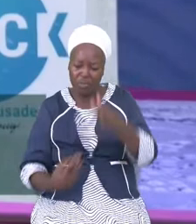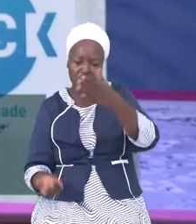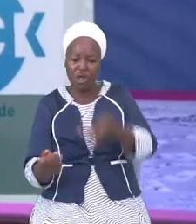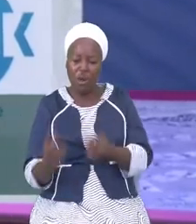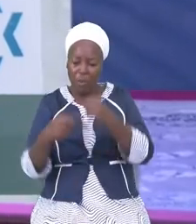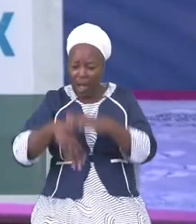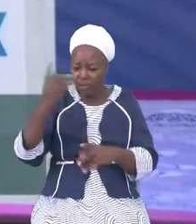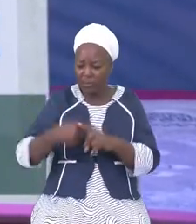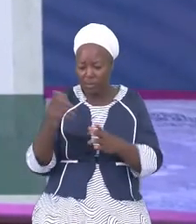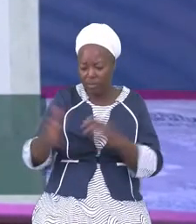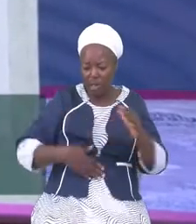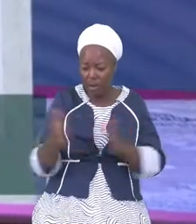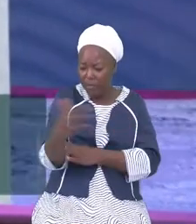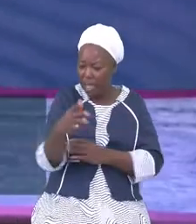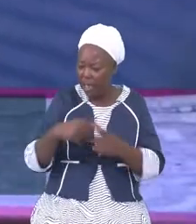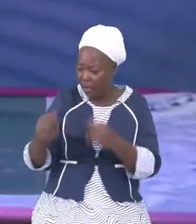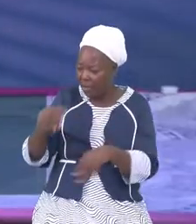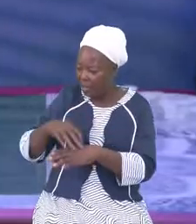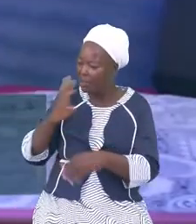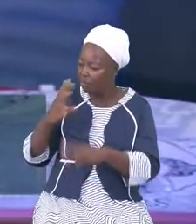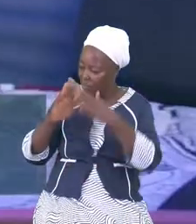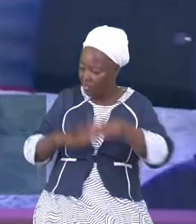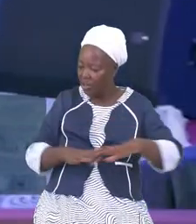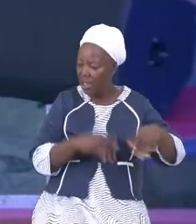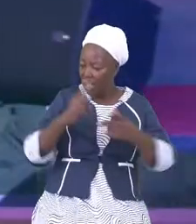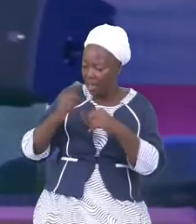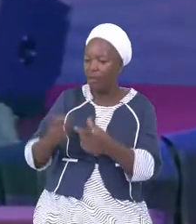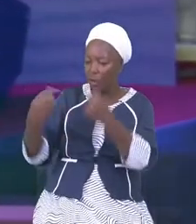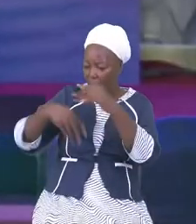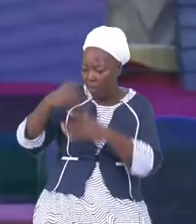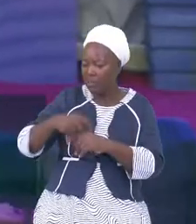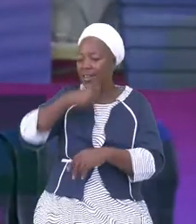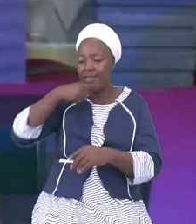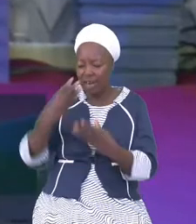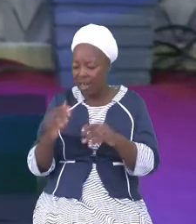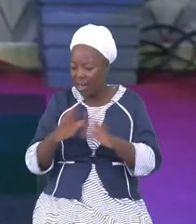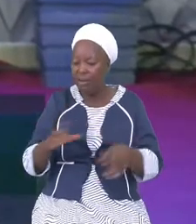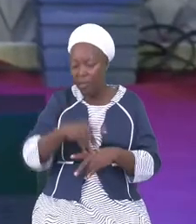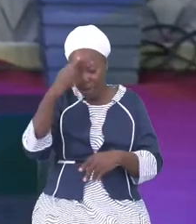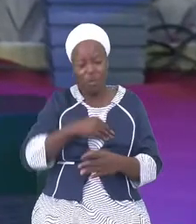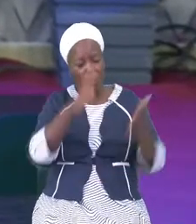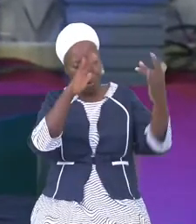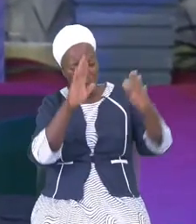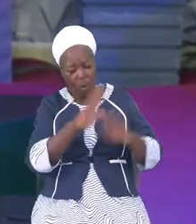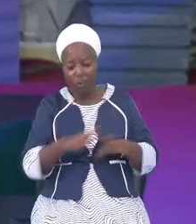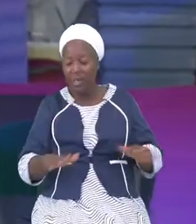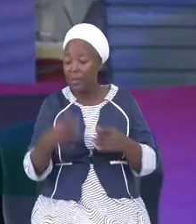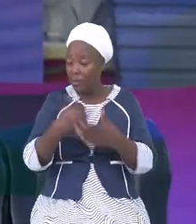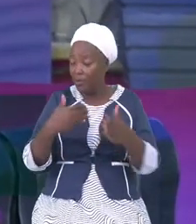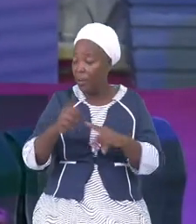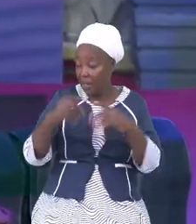He was hopeless. He was helpless. But now hope and help suddenly came. A new